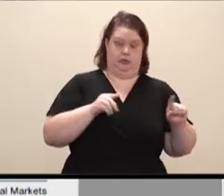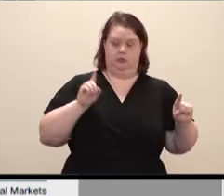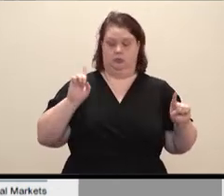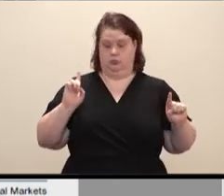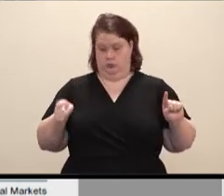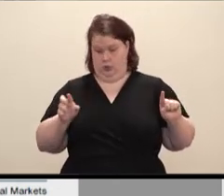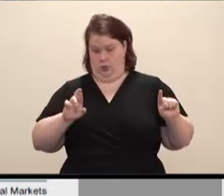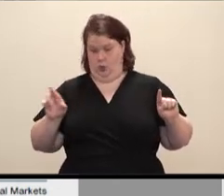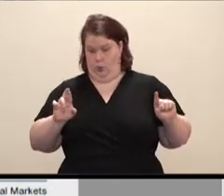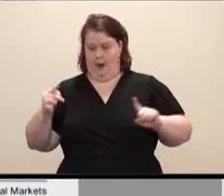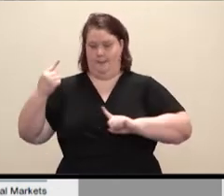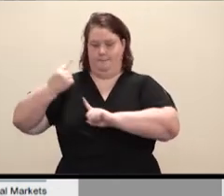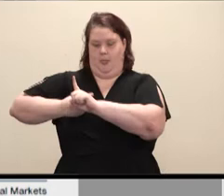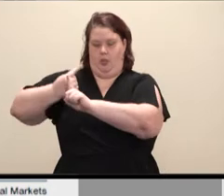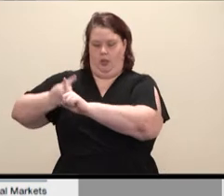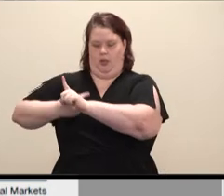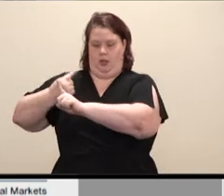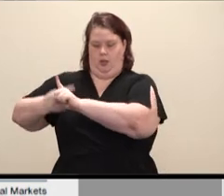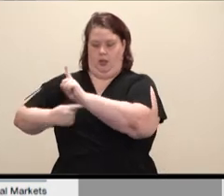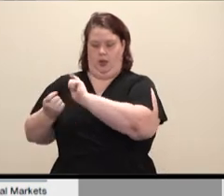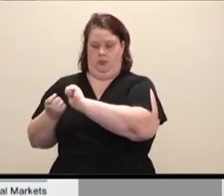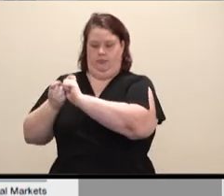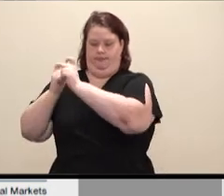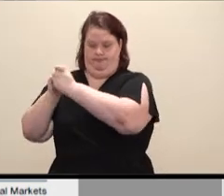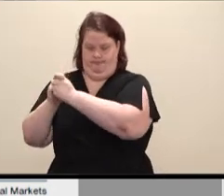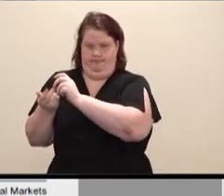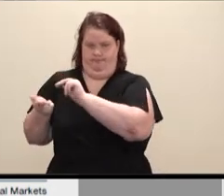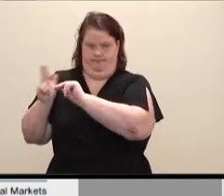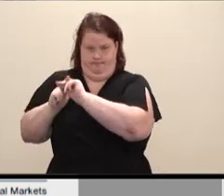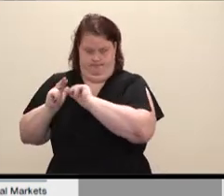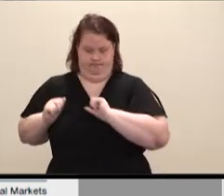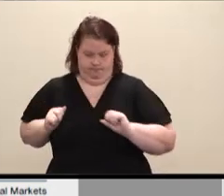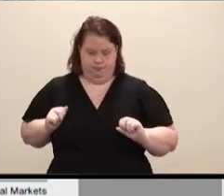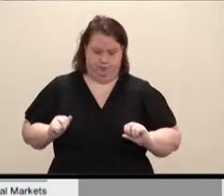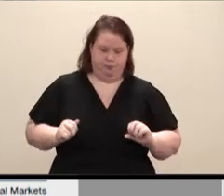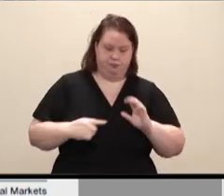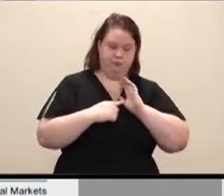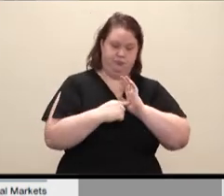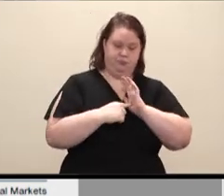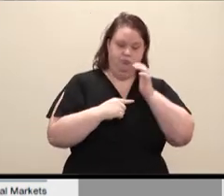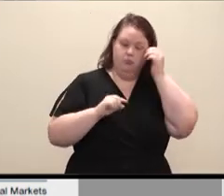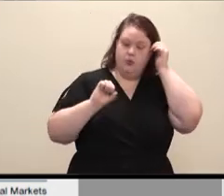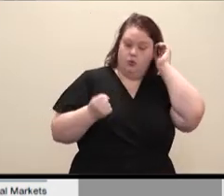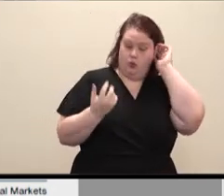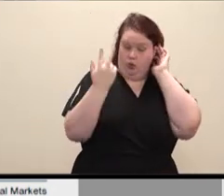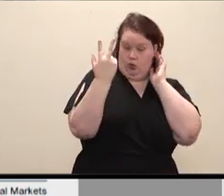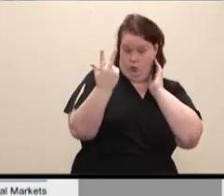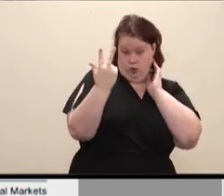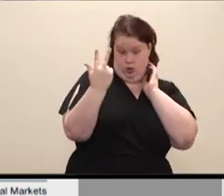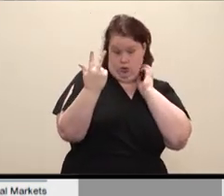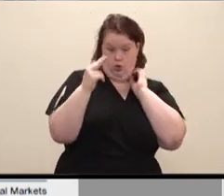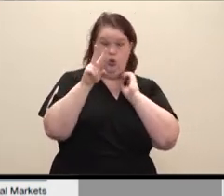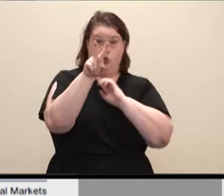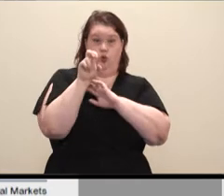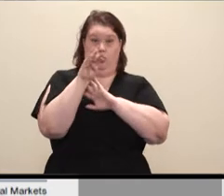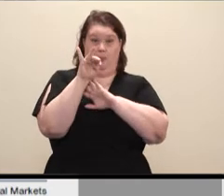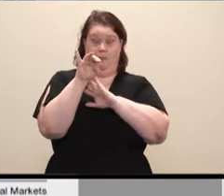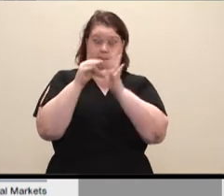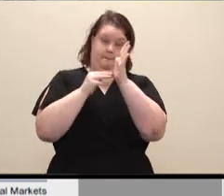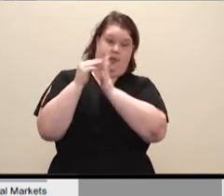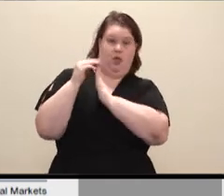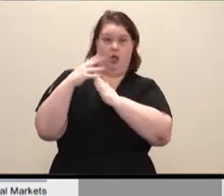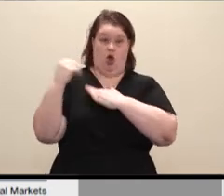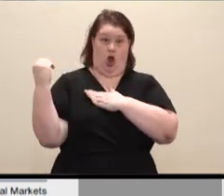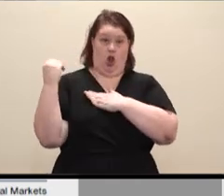on the right show the monthly impact to that homeowner. So you'll see, like, for instance, scenario 3, the $200 million